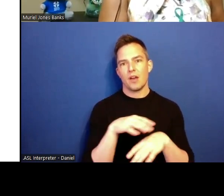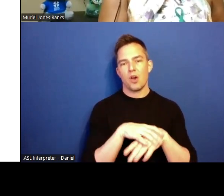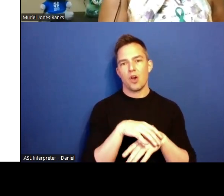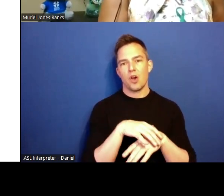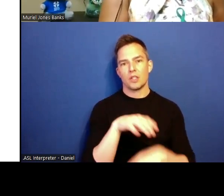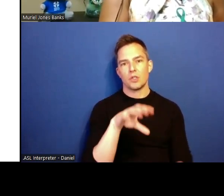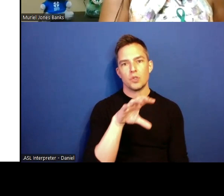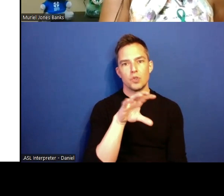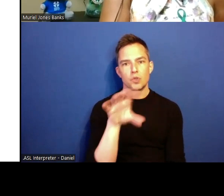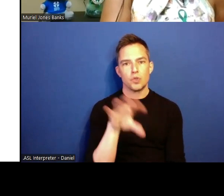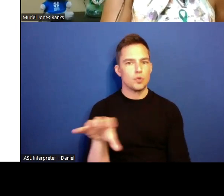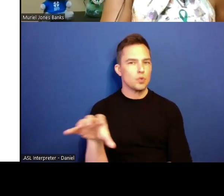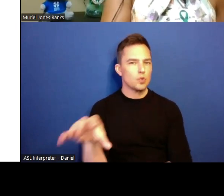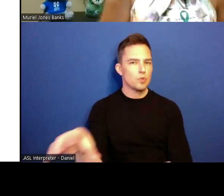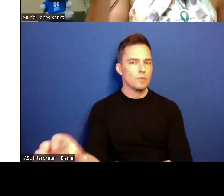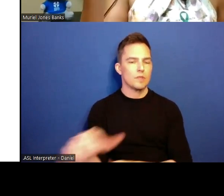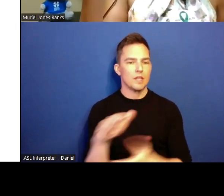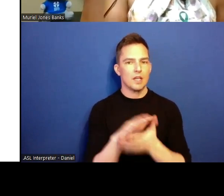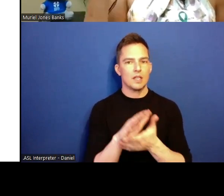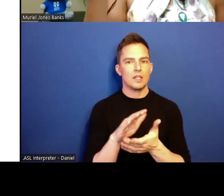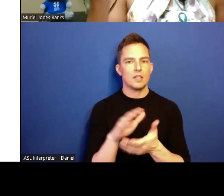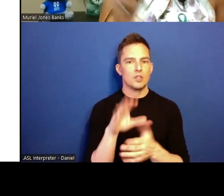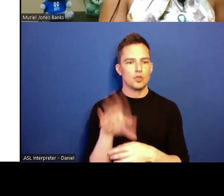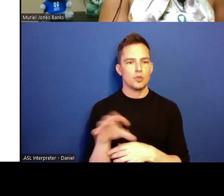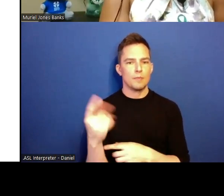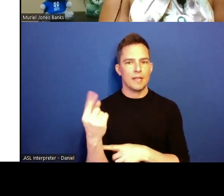year. My son is receiving his